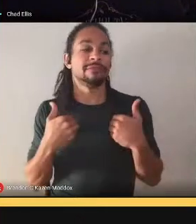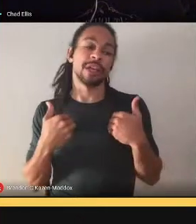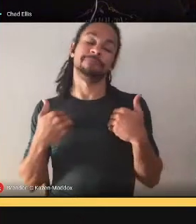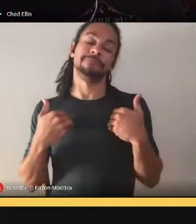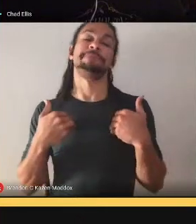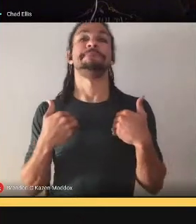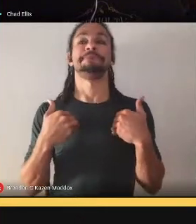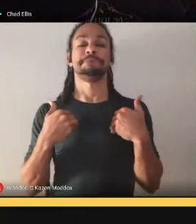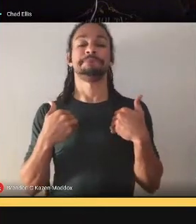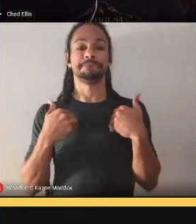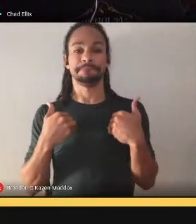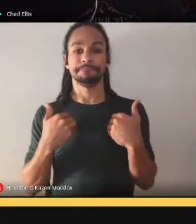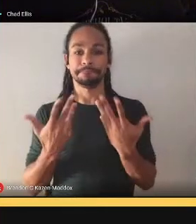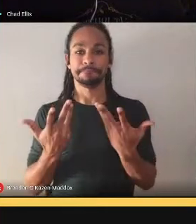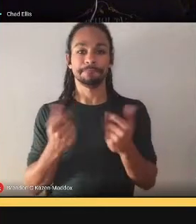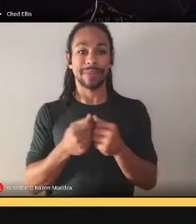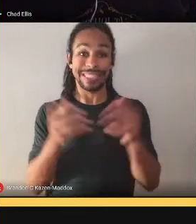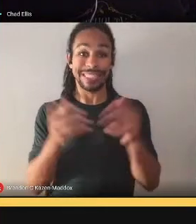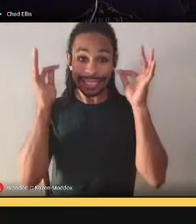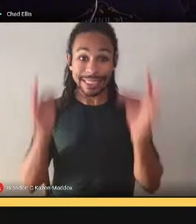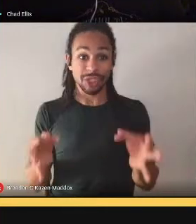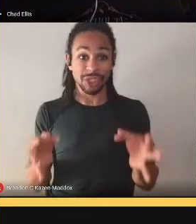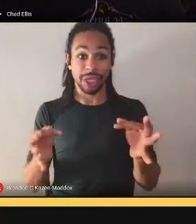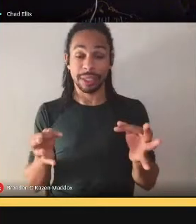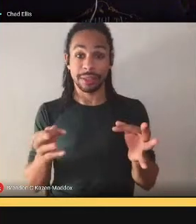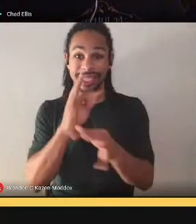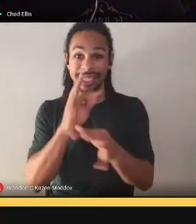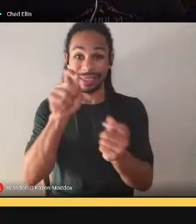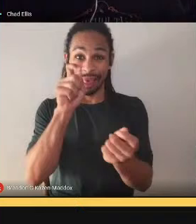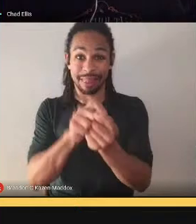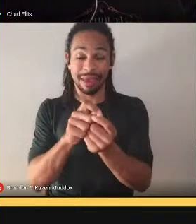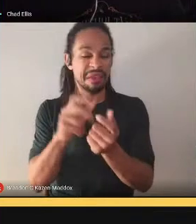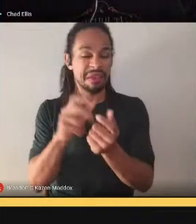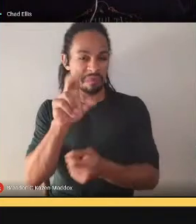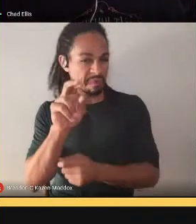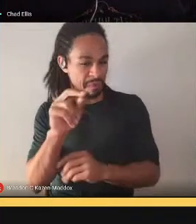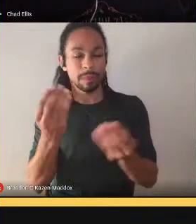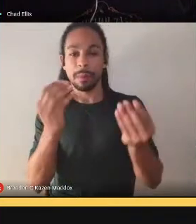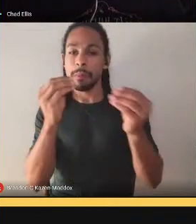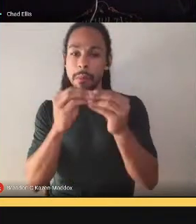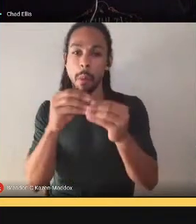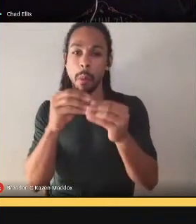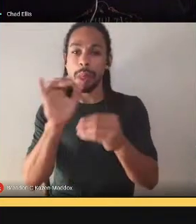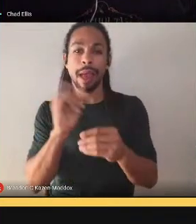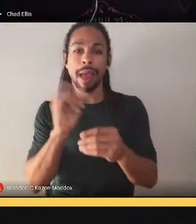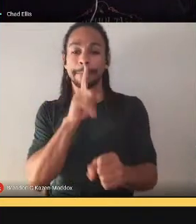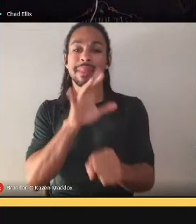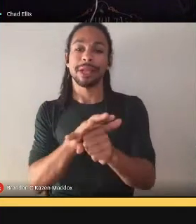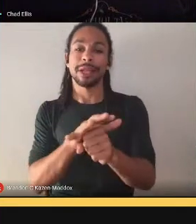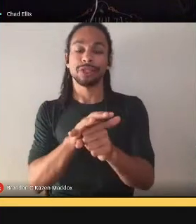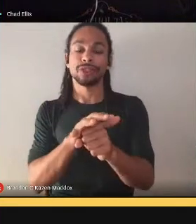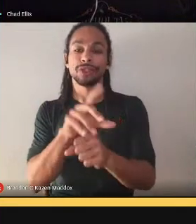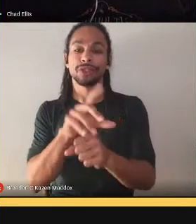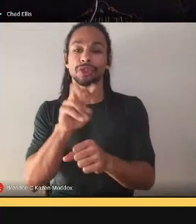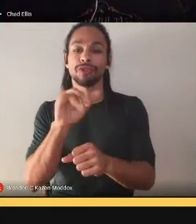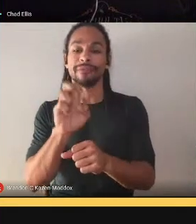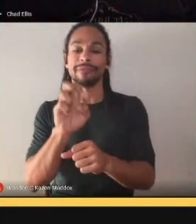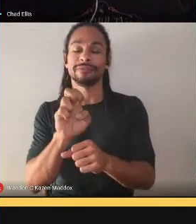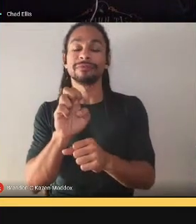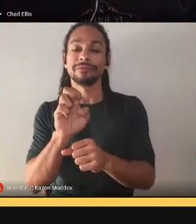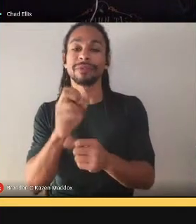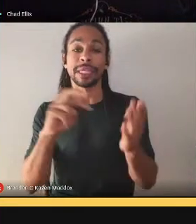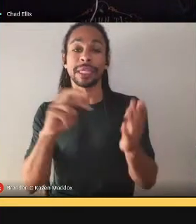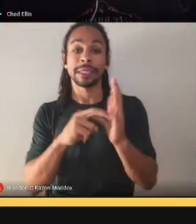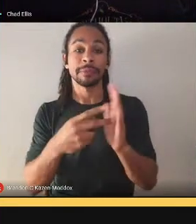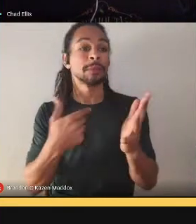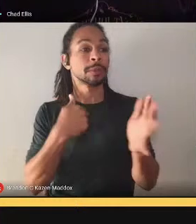a decision so much, because in this context it started out of a pledge drive where it was to run Call of